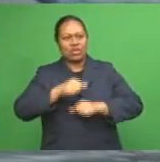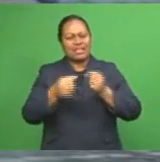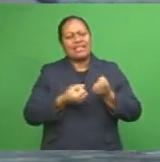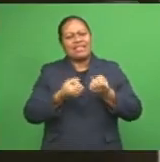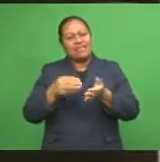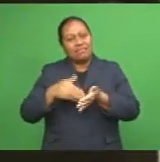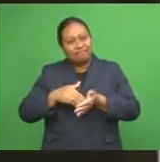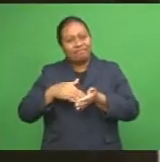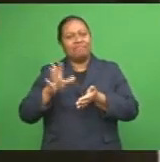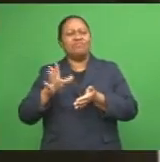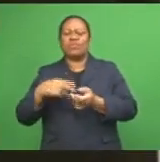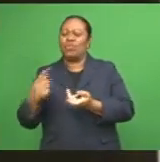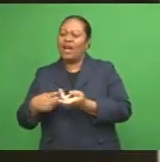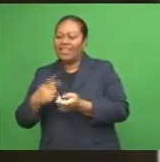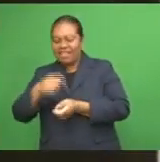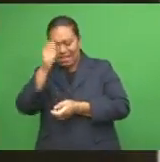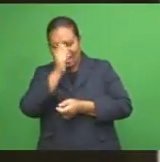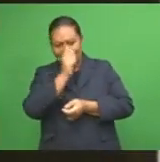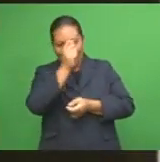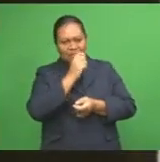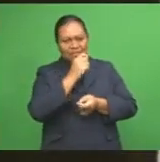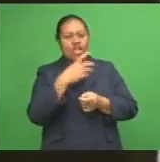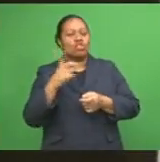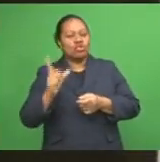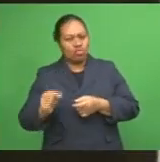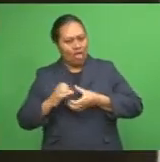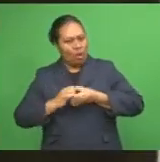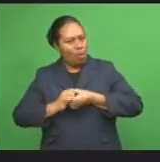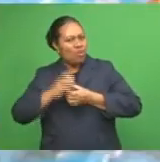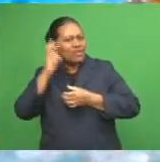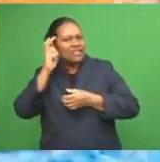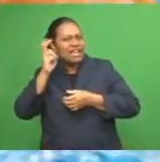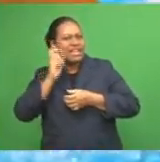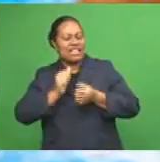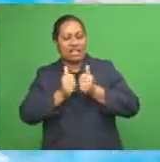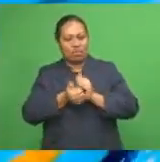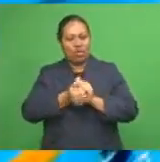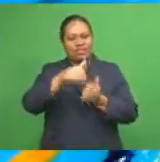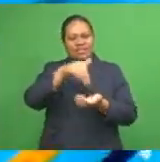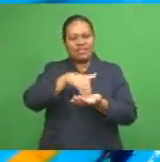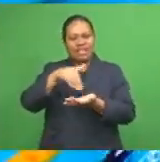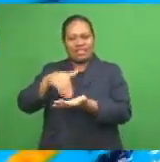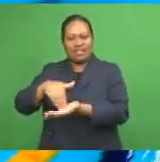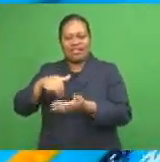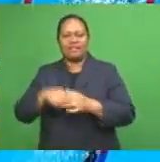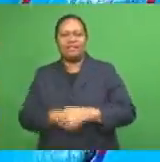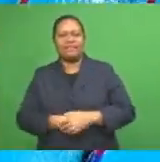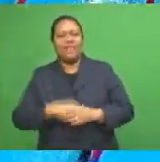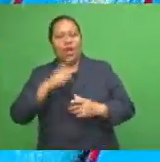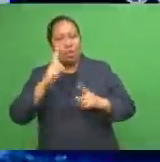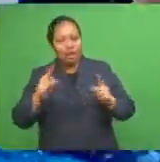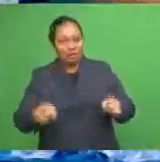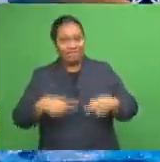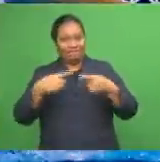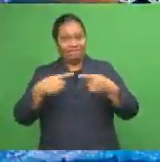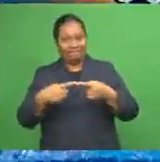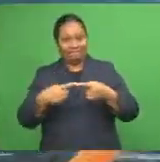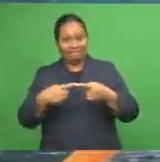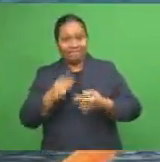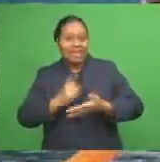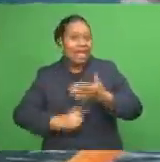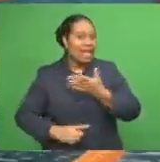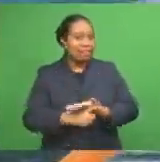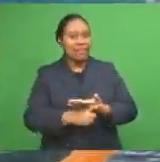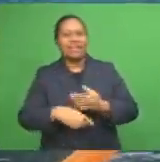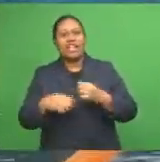green light to various clubs to hold their training sessions at the sporting centres. Once competition resumes, Fiji Swimming will